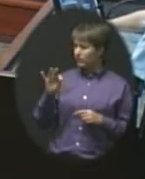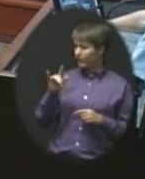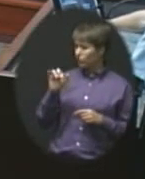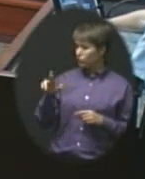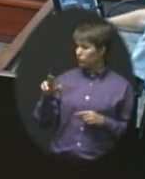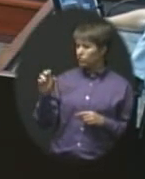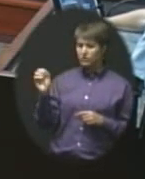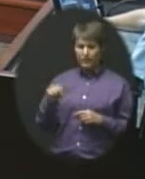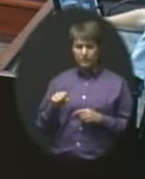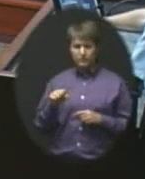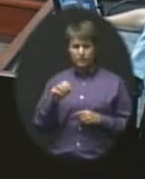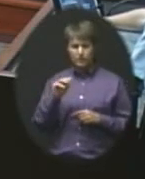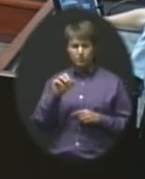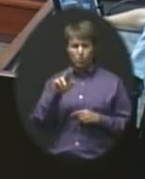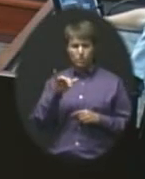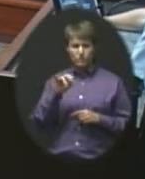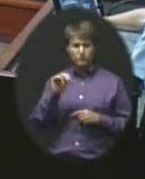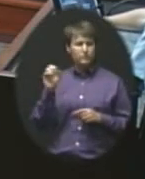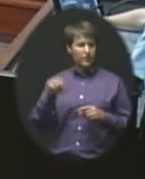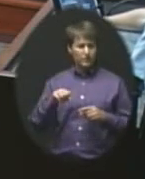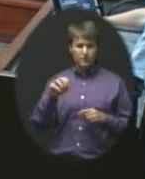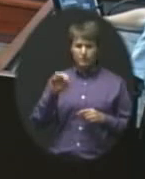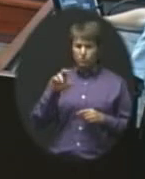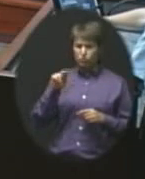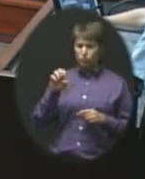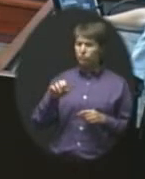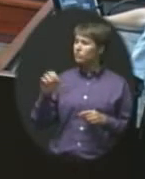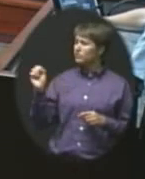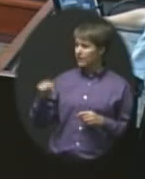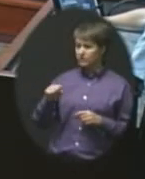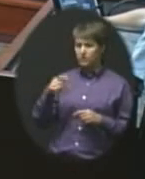Spelter? Yes. Mrs. Martin? Yes. Mr. McCune? Yes.